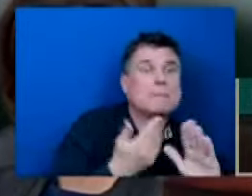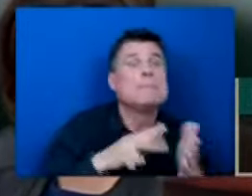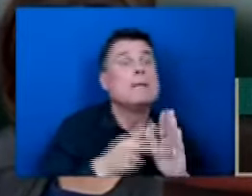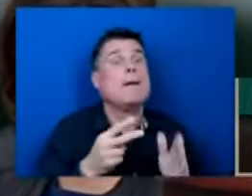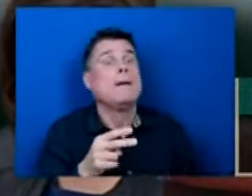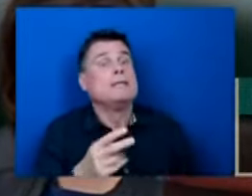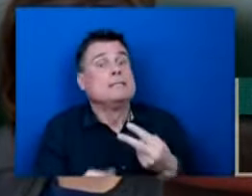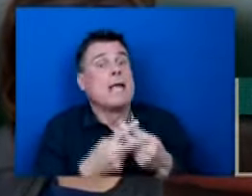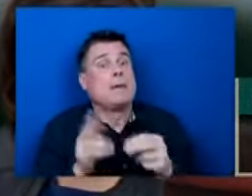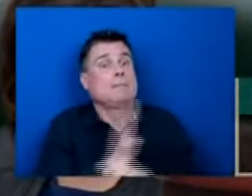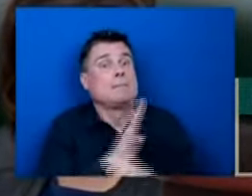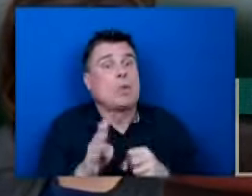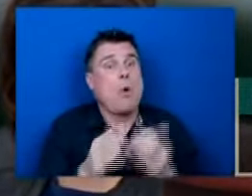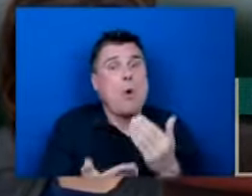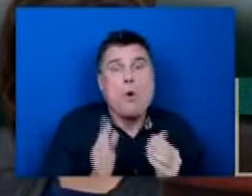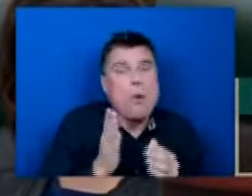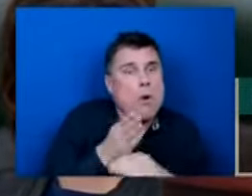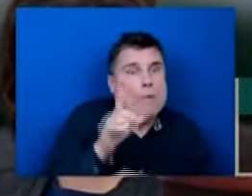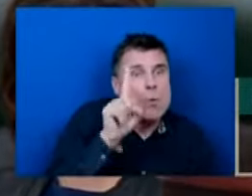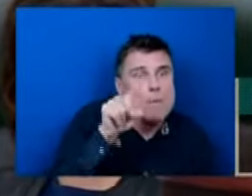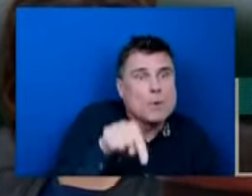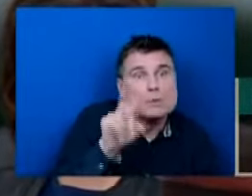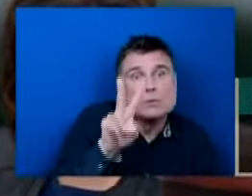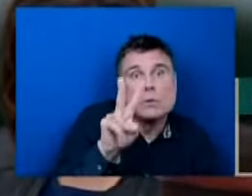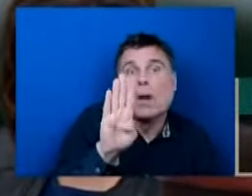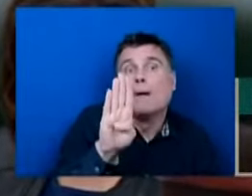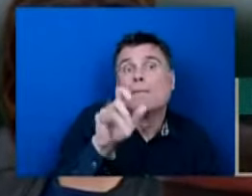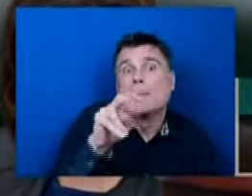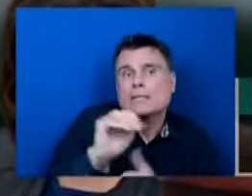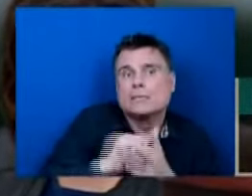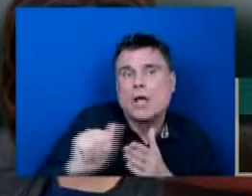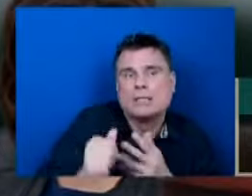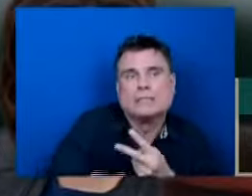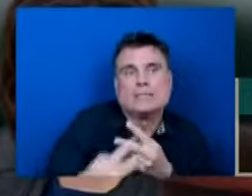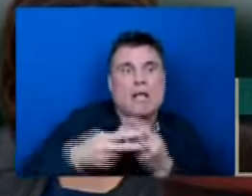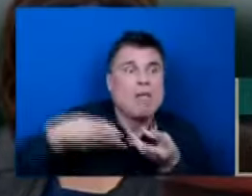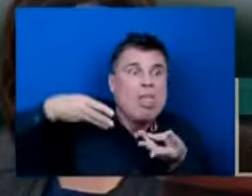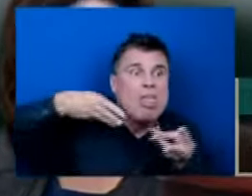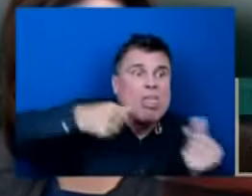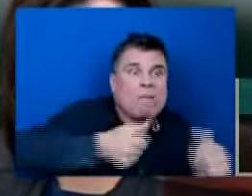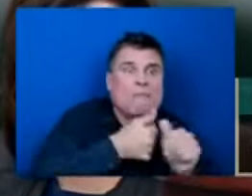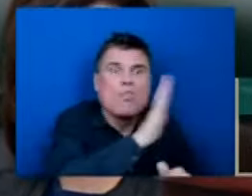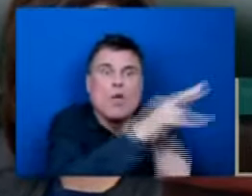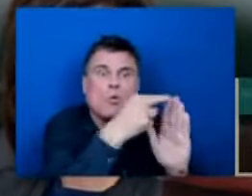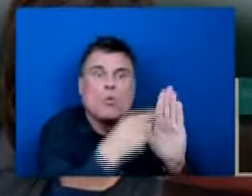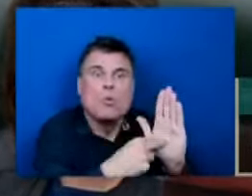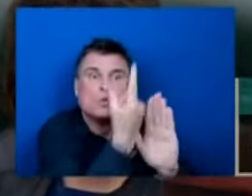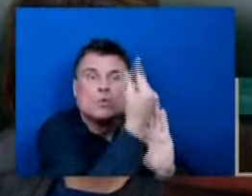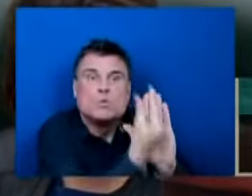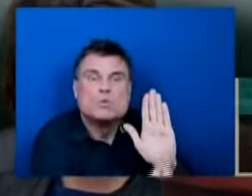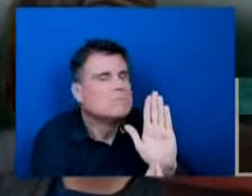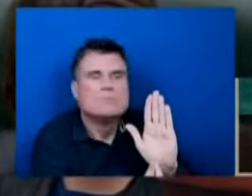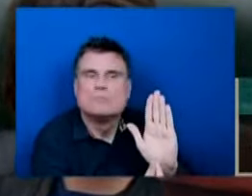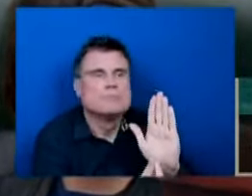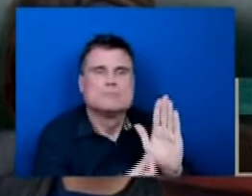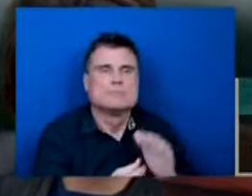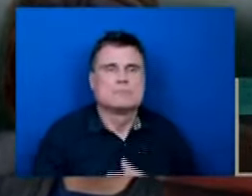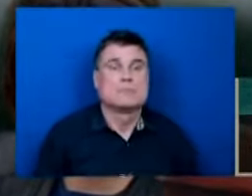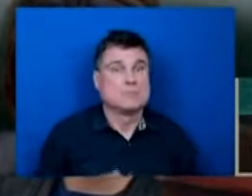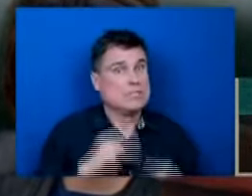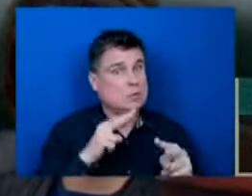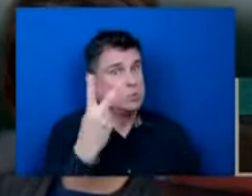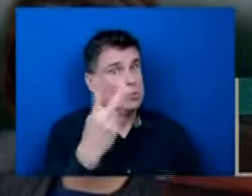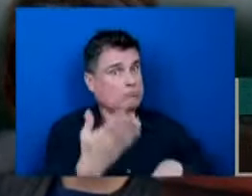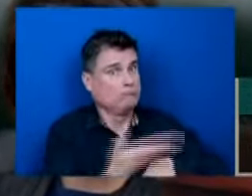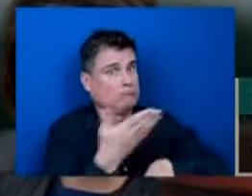directly address recommendations from industry and the public. And we've seen our efforts pay off. In 2021,